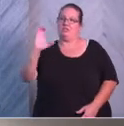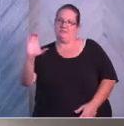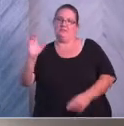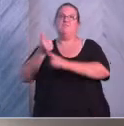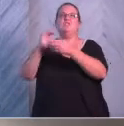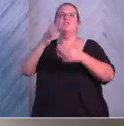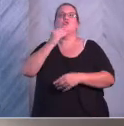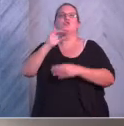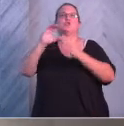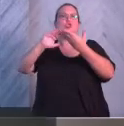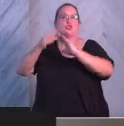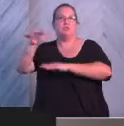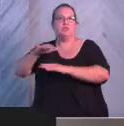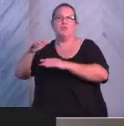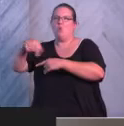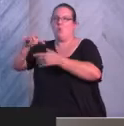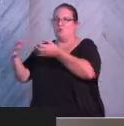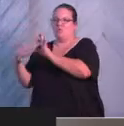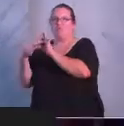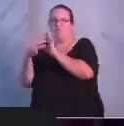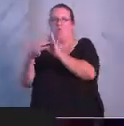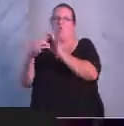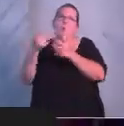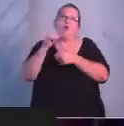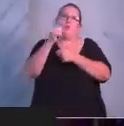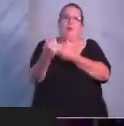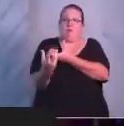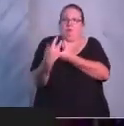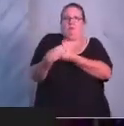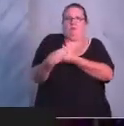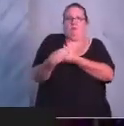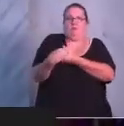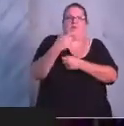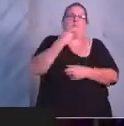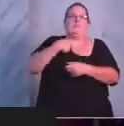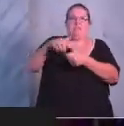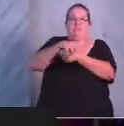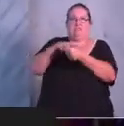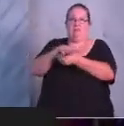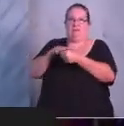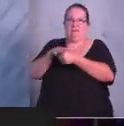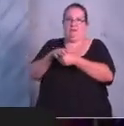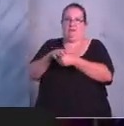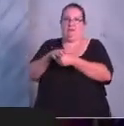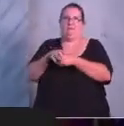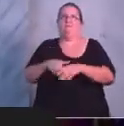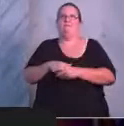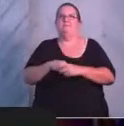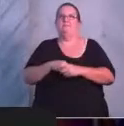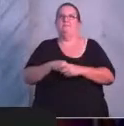Jewish community, both those affiliated and non-affiliated in the Kingston area. This is